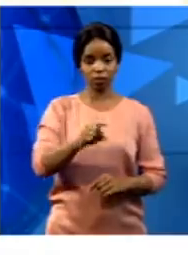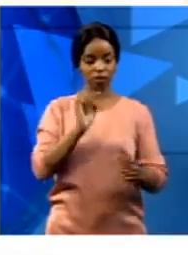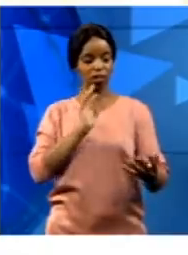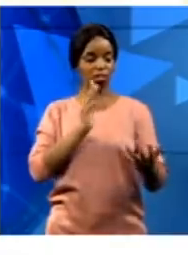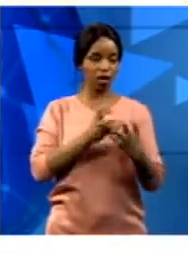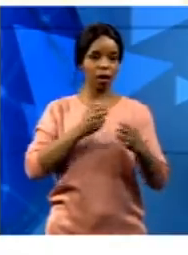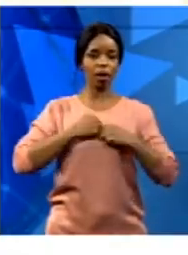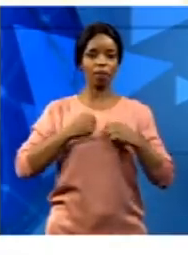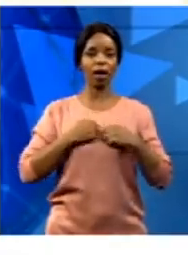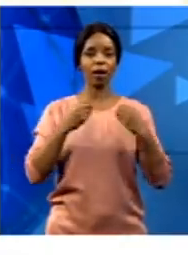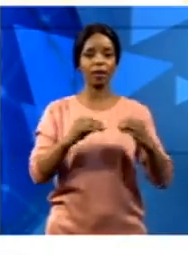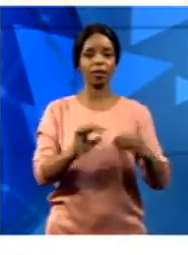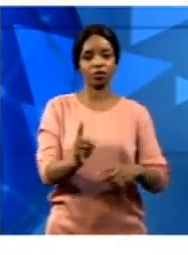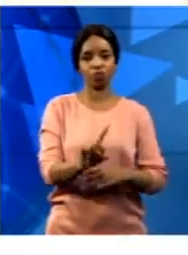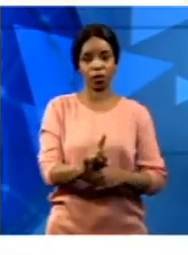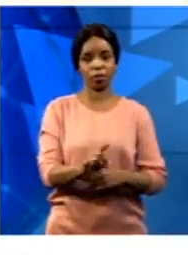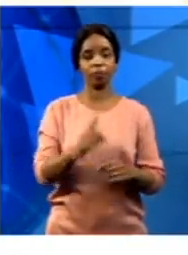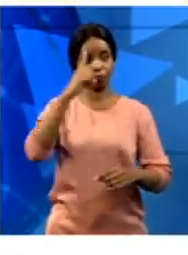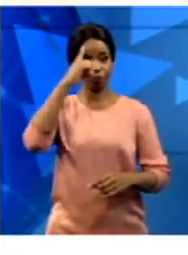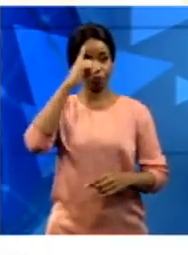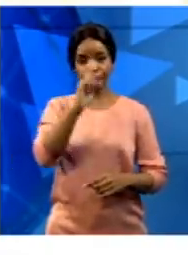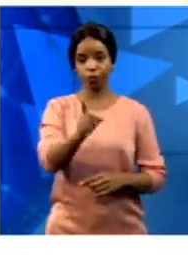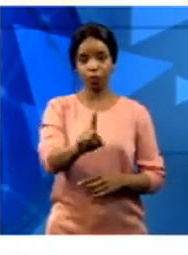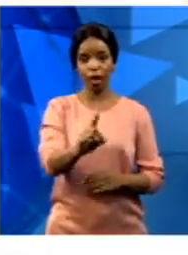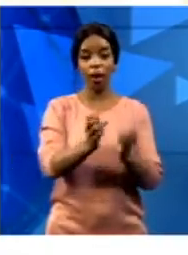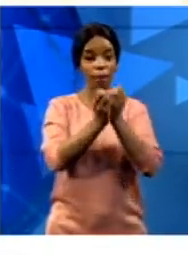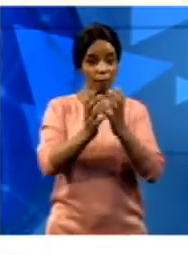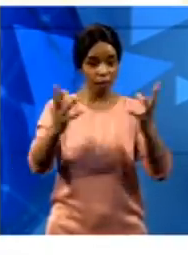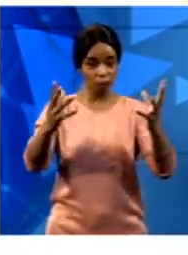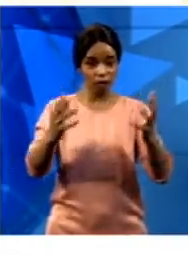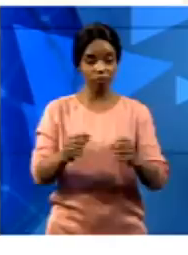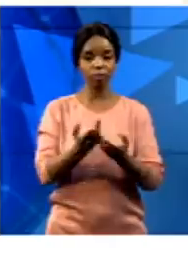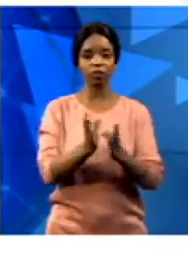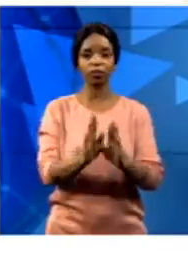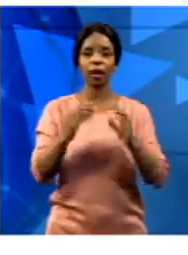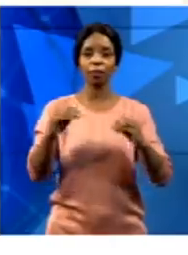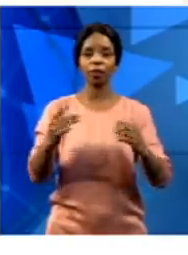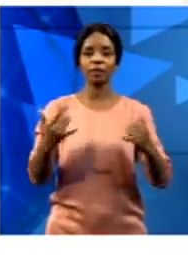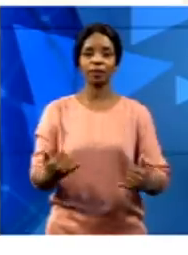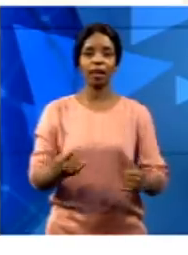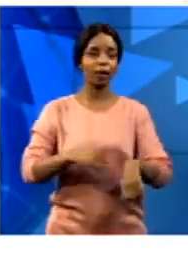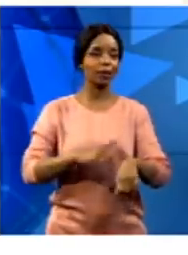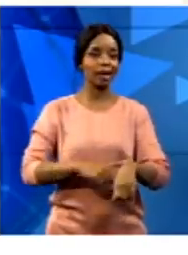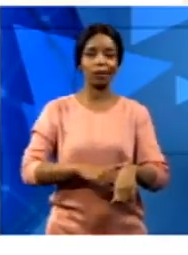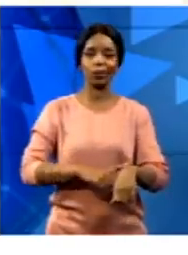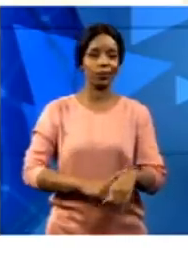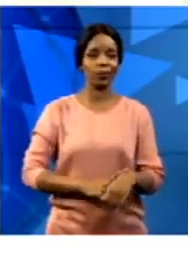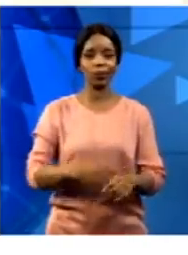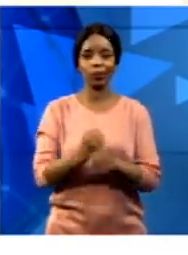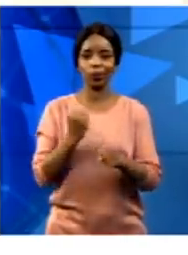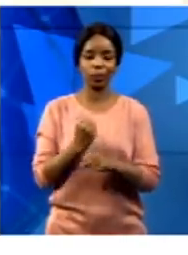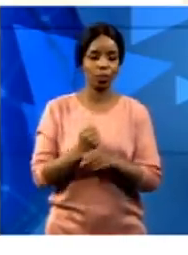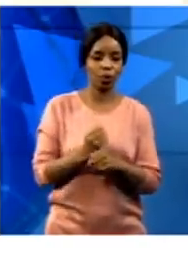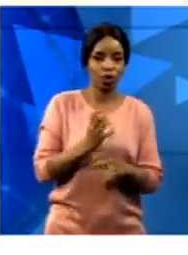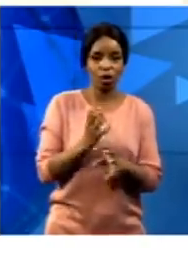So what we did is we thought most businesses are very time stretched right now. They're working hard to navigate the lockdown and trying